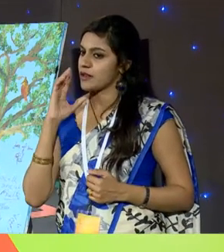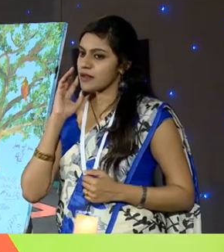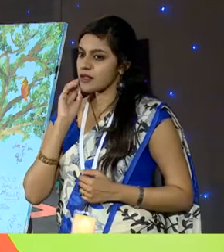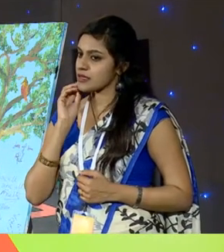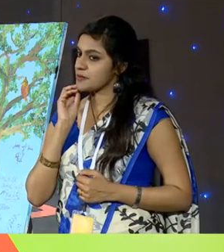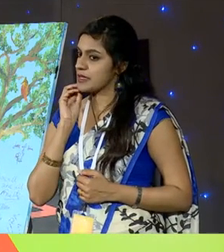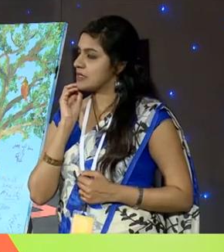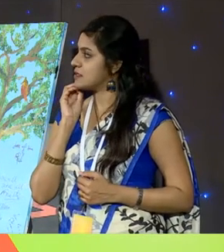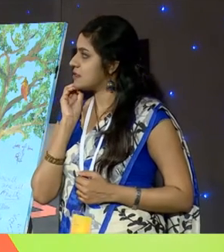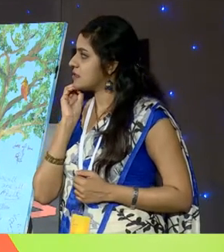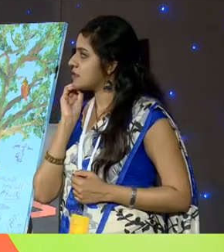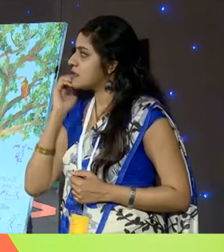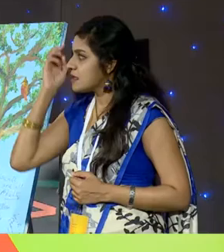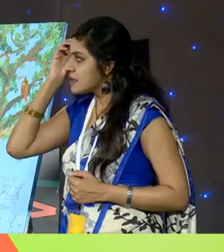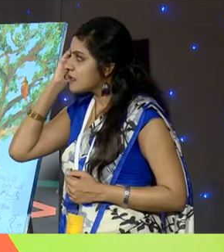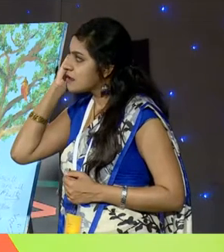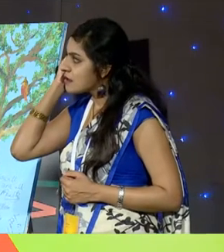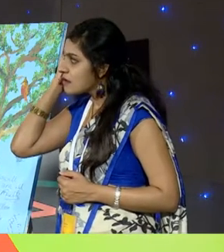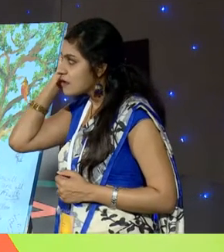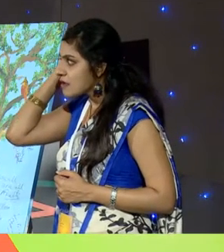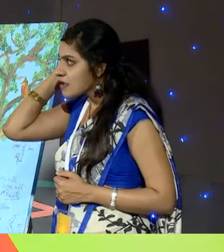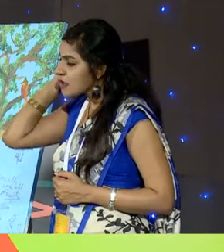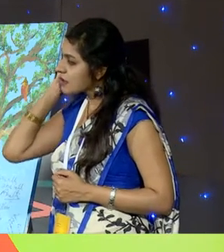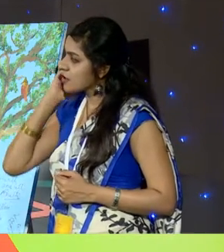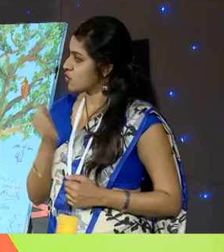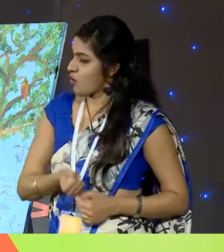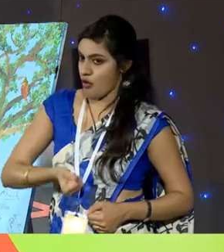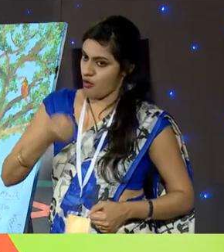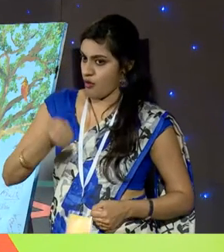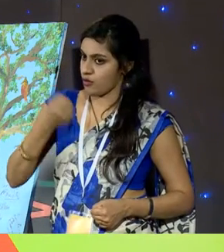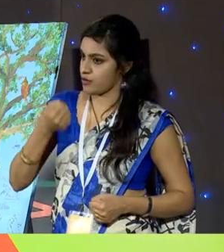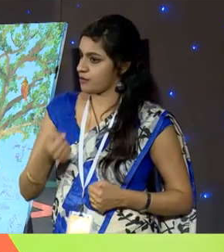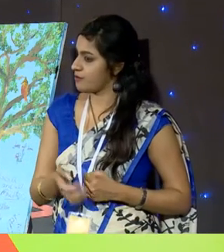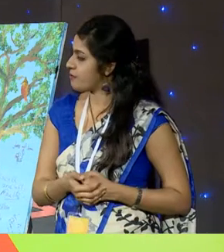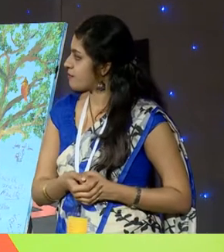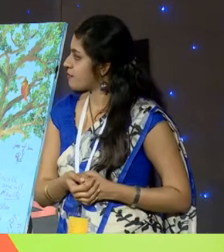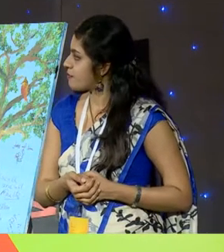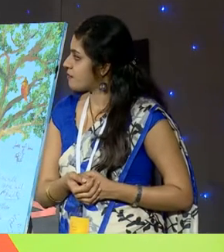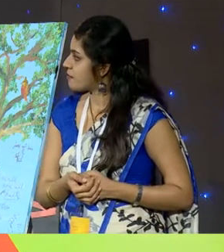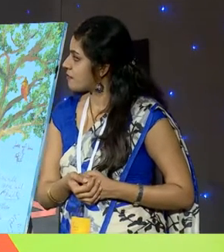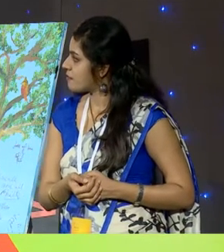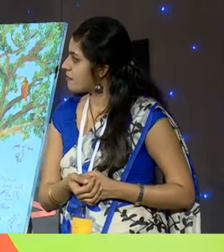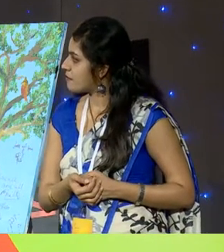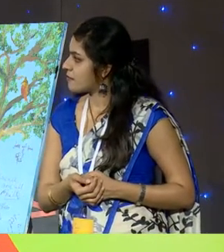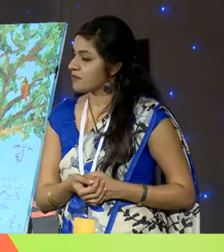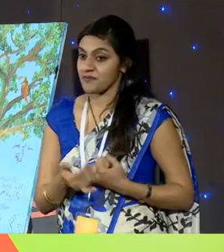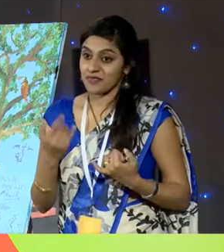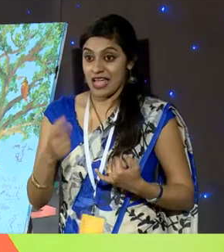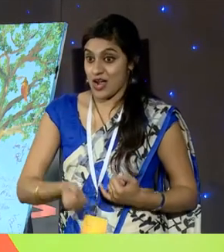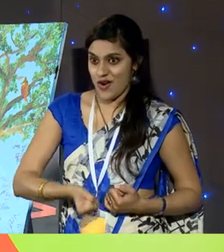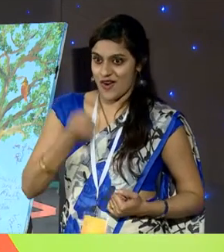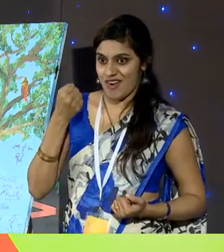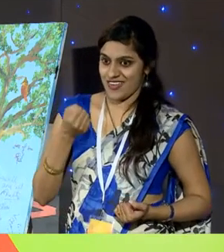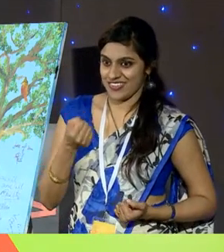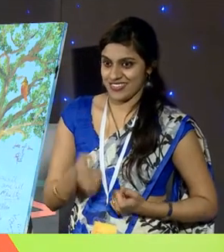the Sivajinagar by lanes with an auto driver. And see, everybody is curious about a person with disability. That's something